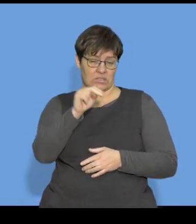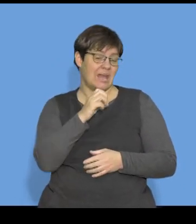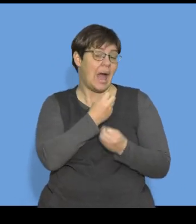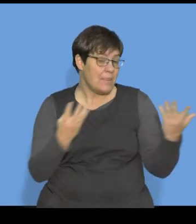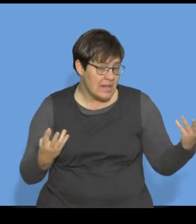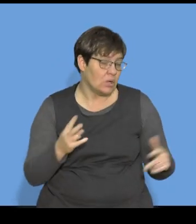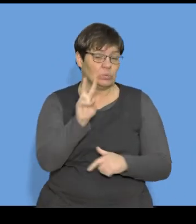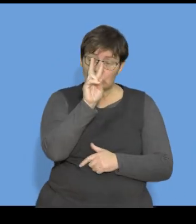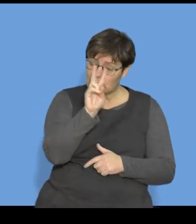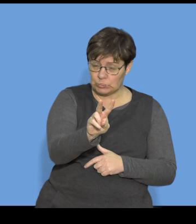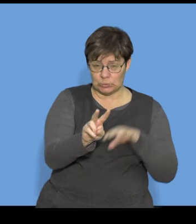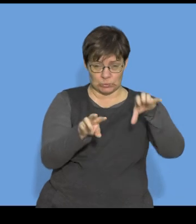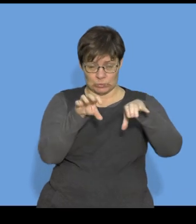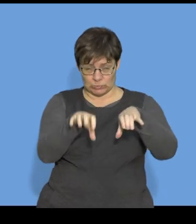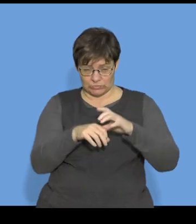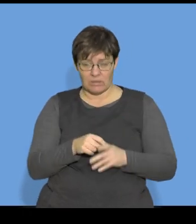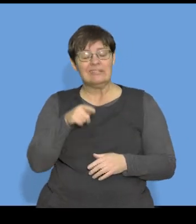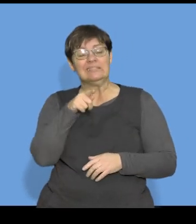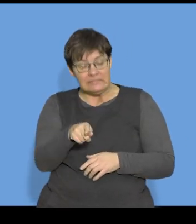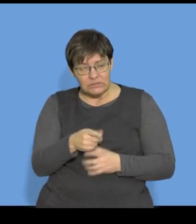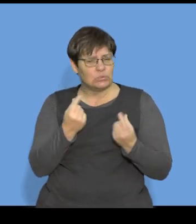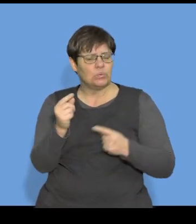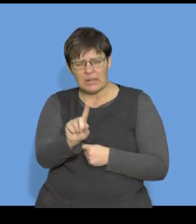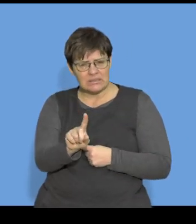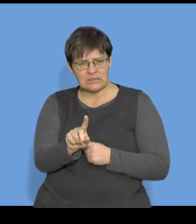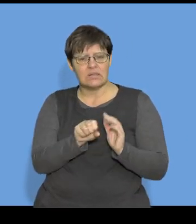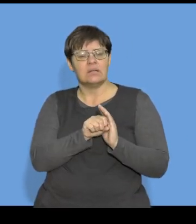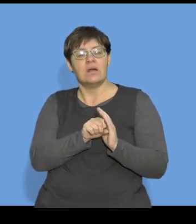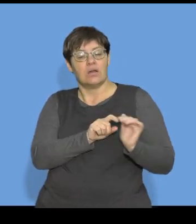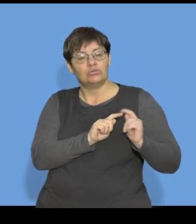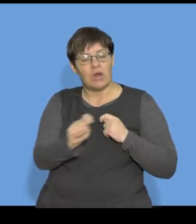neurons. How many? 2 neurons. That does what? That